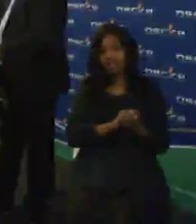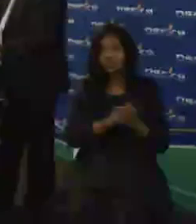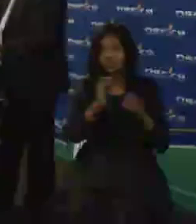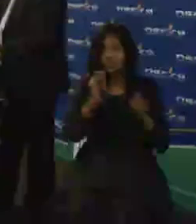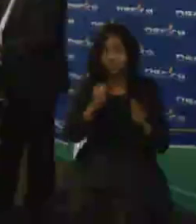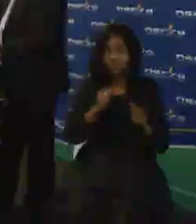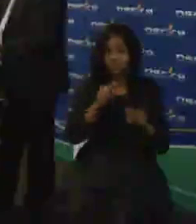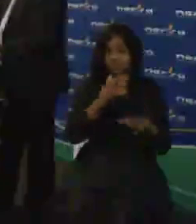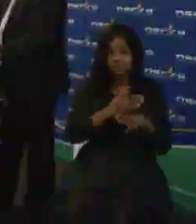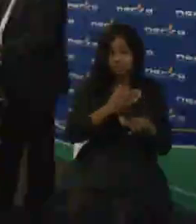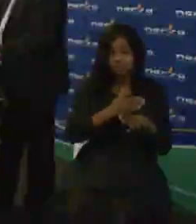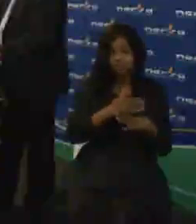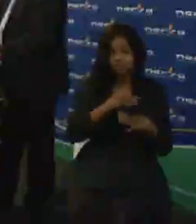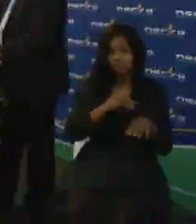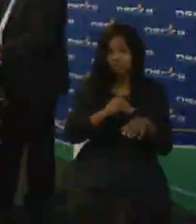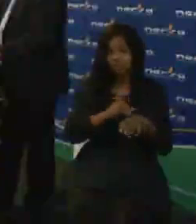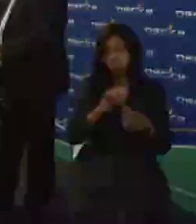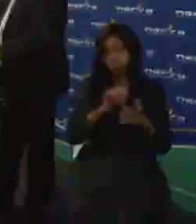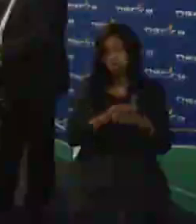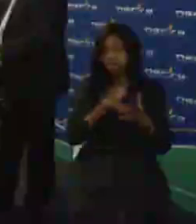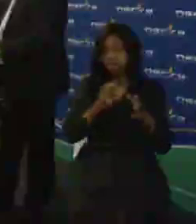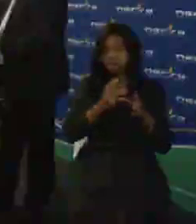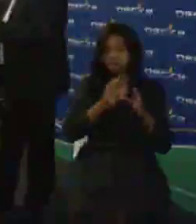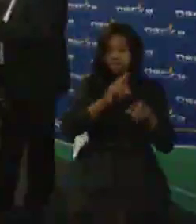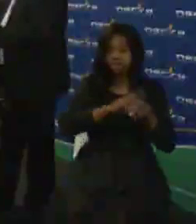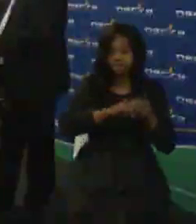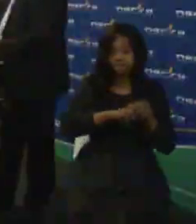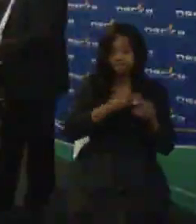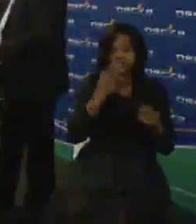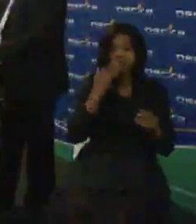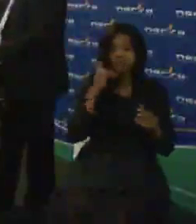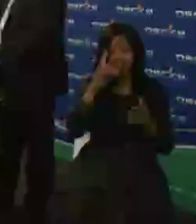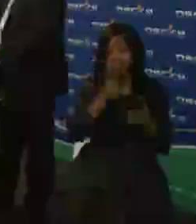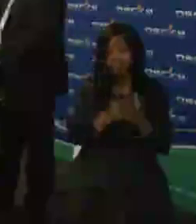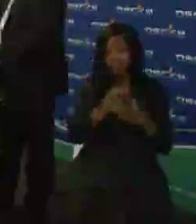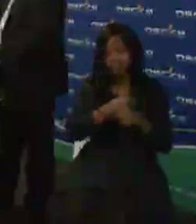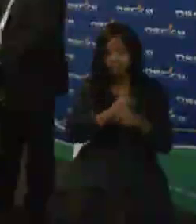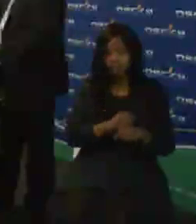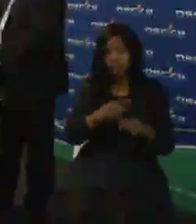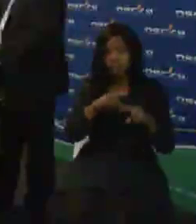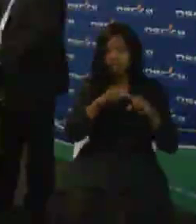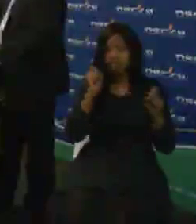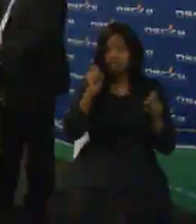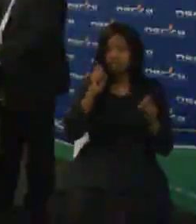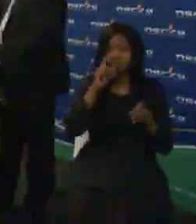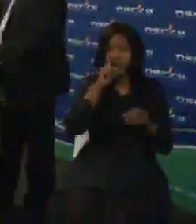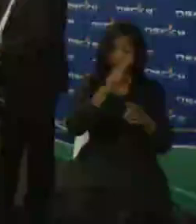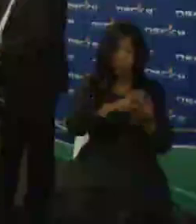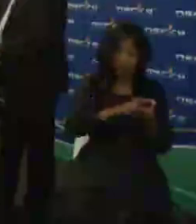the circumstances and at the time when decisions were made from a prudency